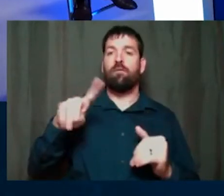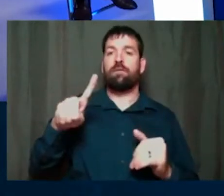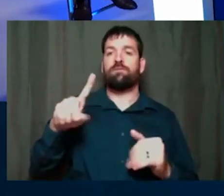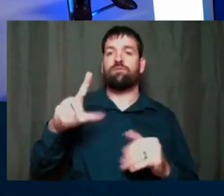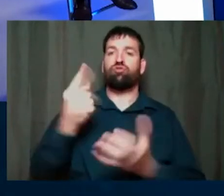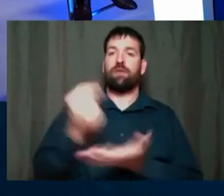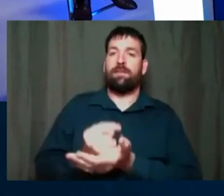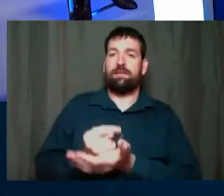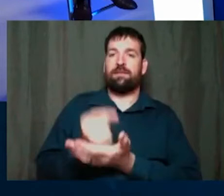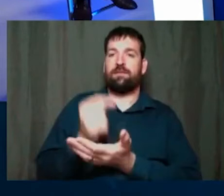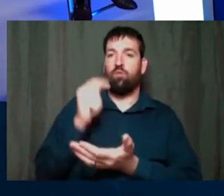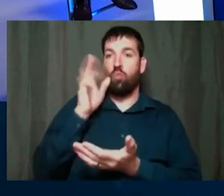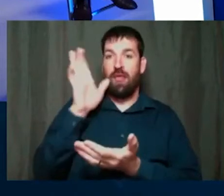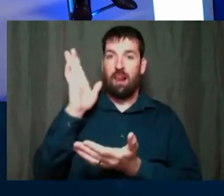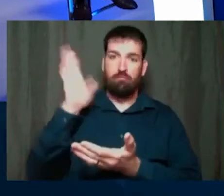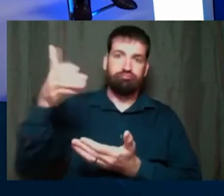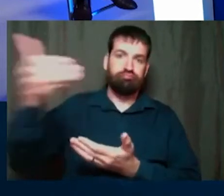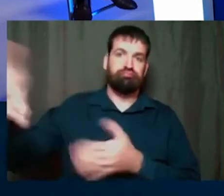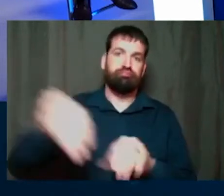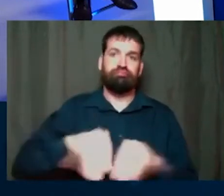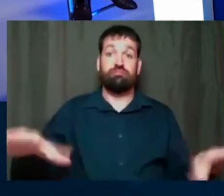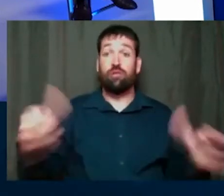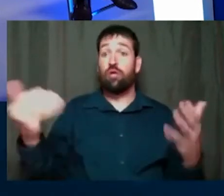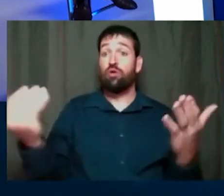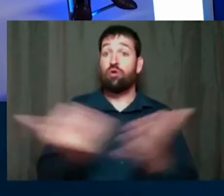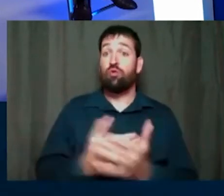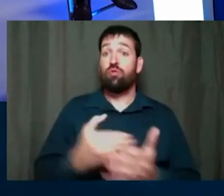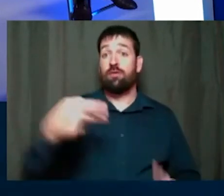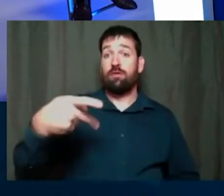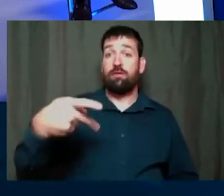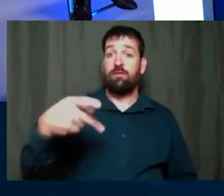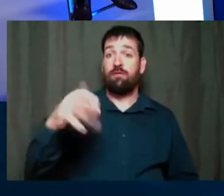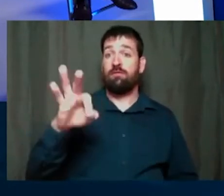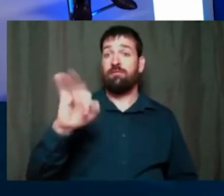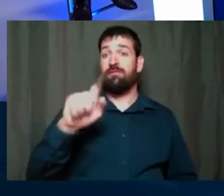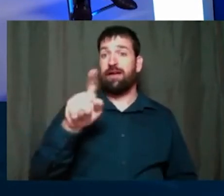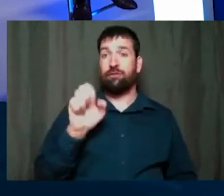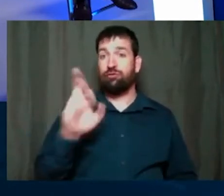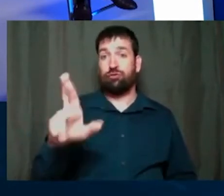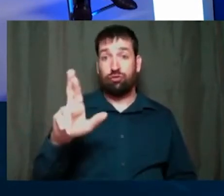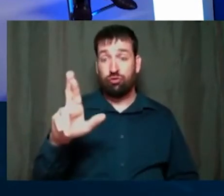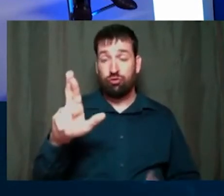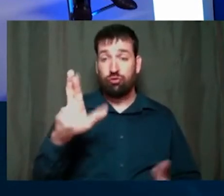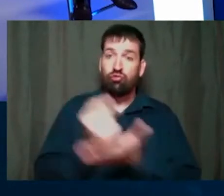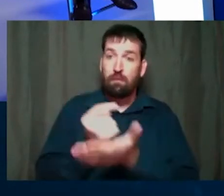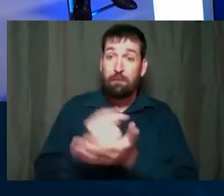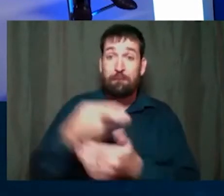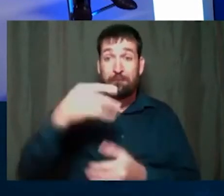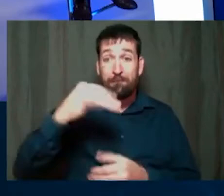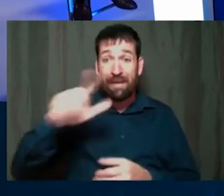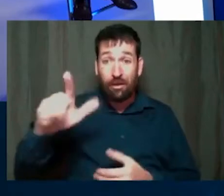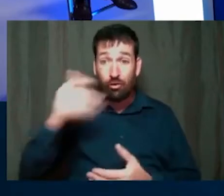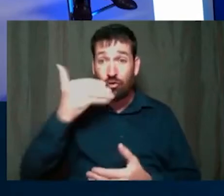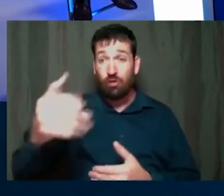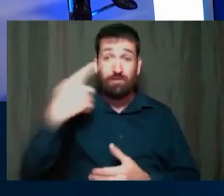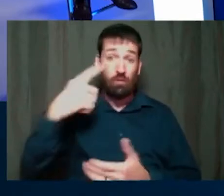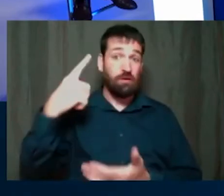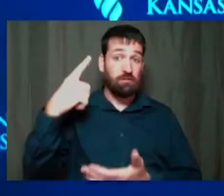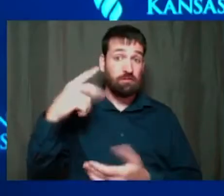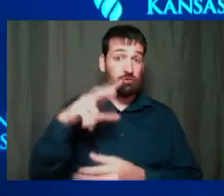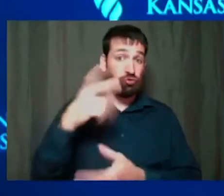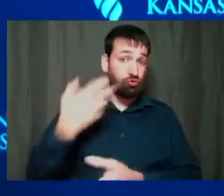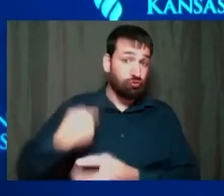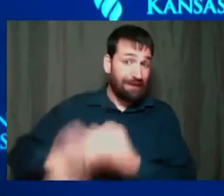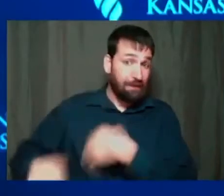the new Pfizer pill be a good COVID treatment for transplant patients? Yeah, I don't know we've got enough evidence on that. We only have the